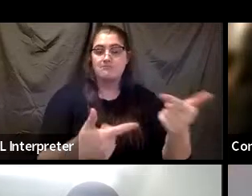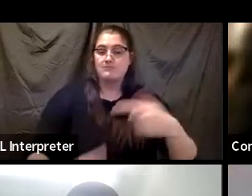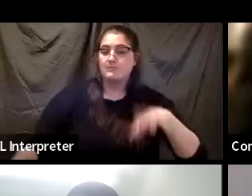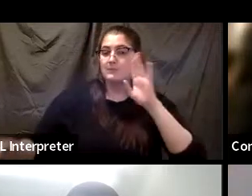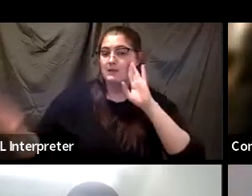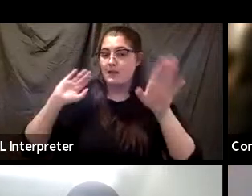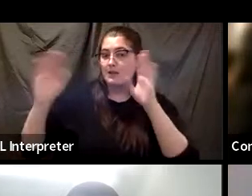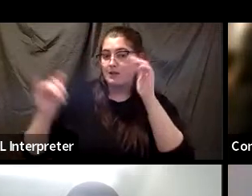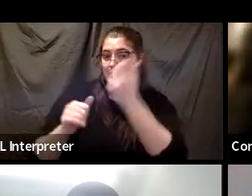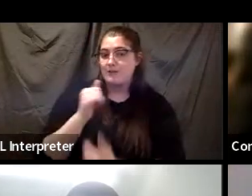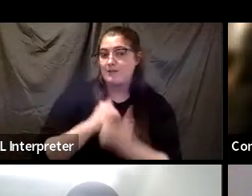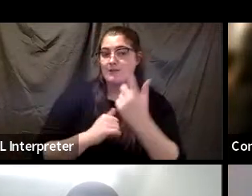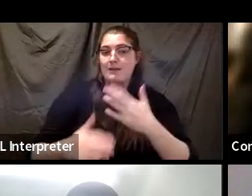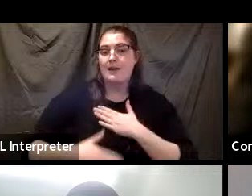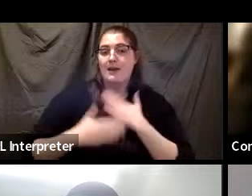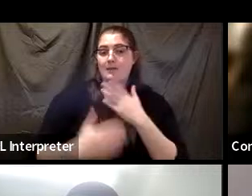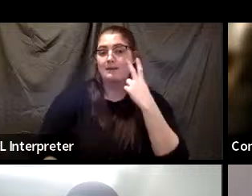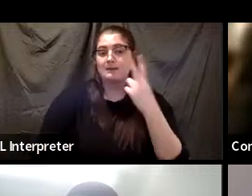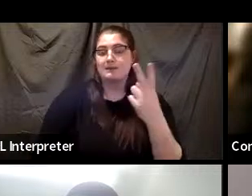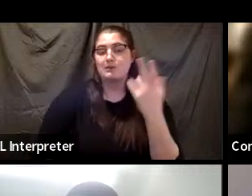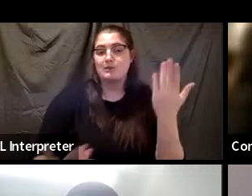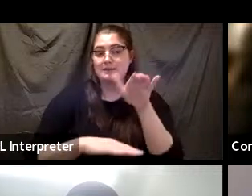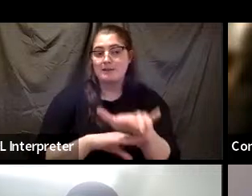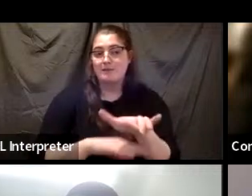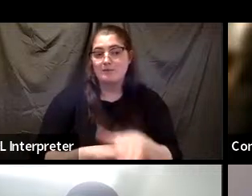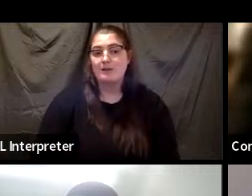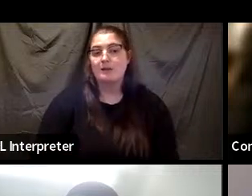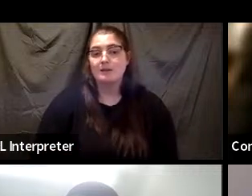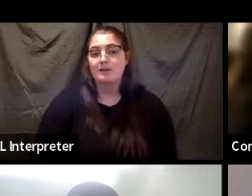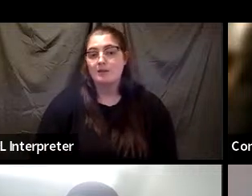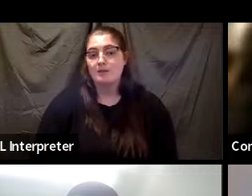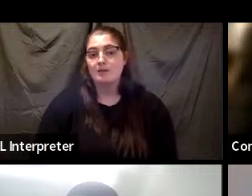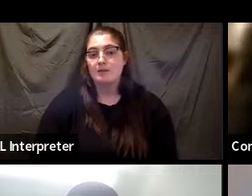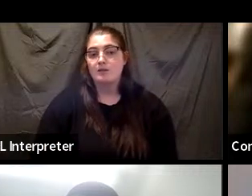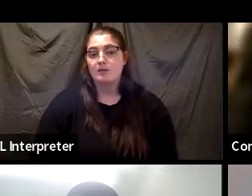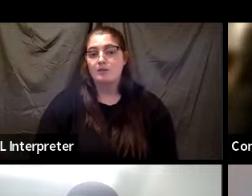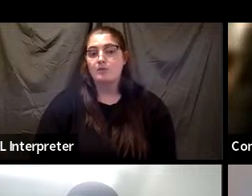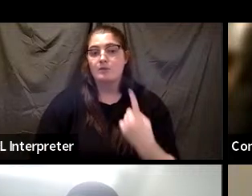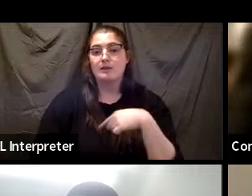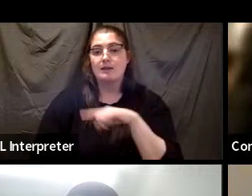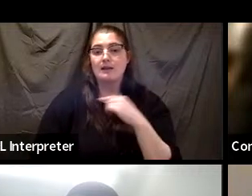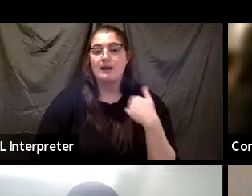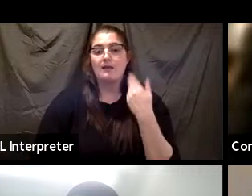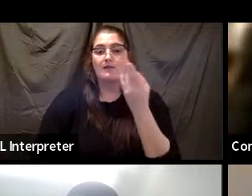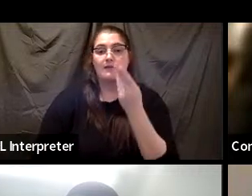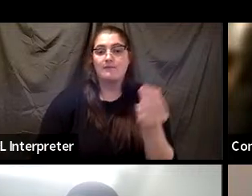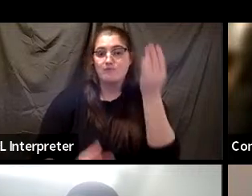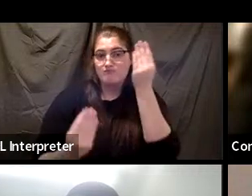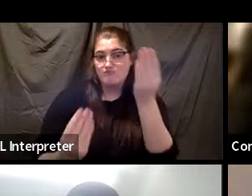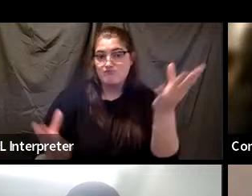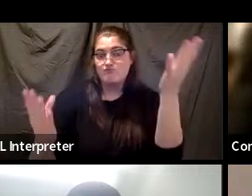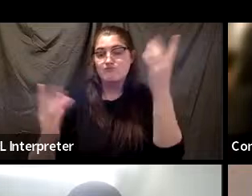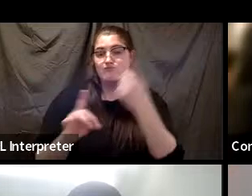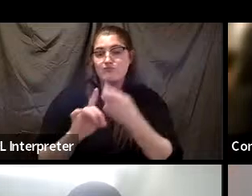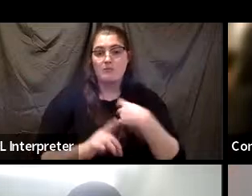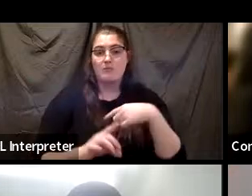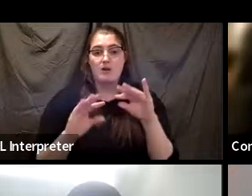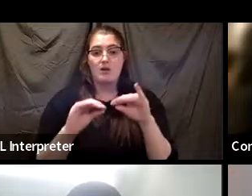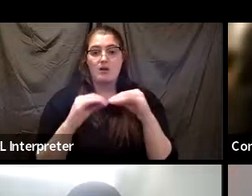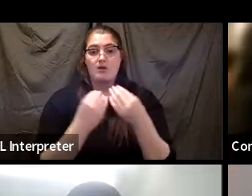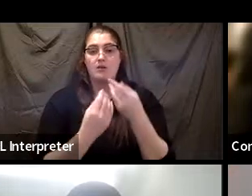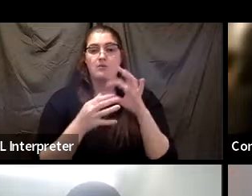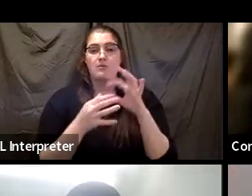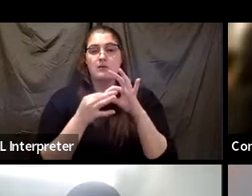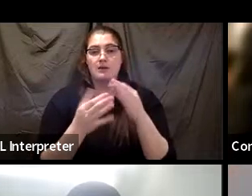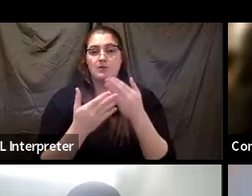guys. Happy to see you guys this evening. We have a couple of updates from our office in regards to public